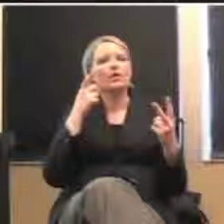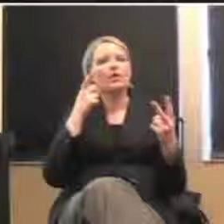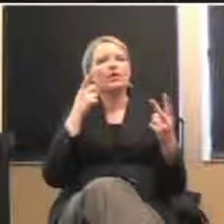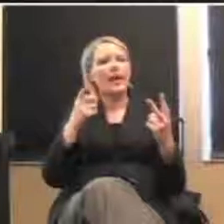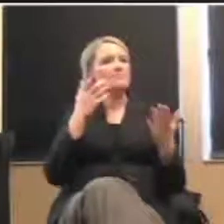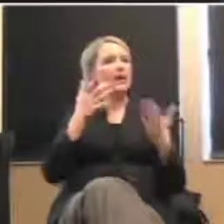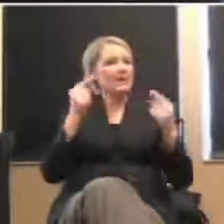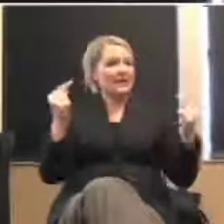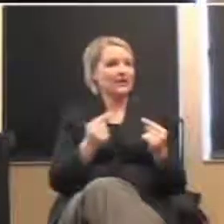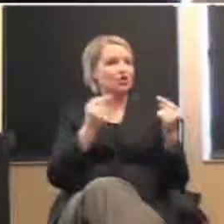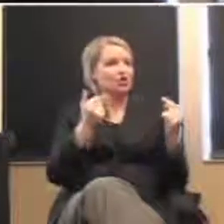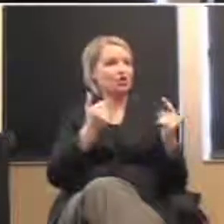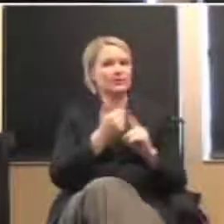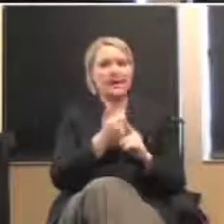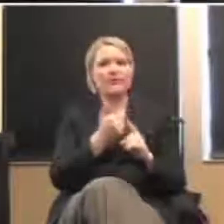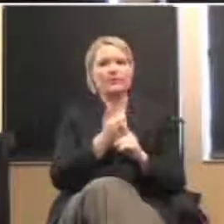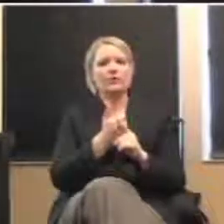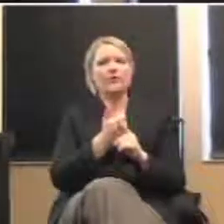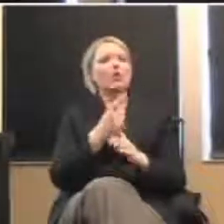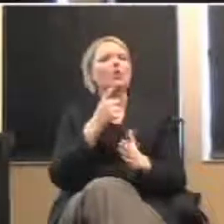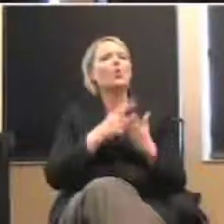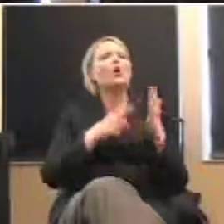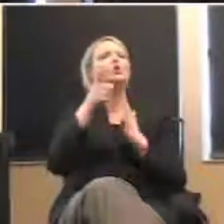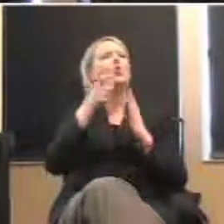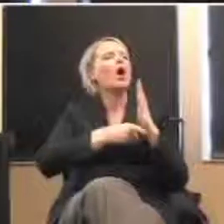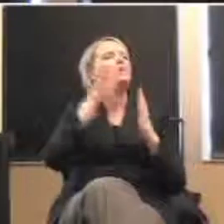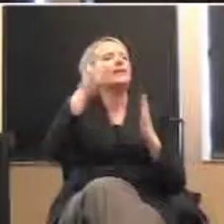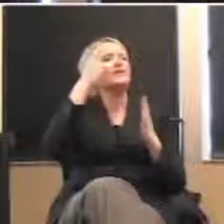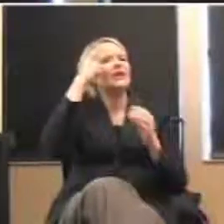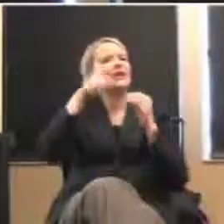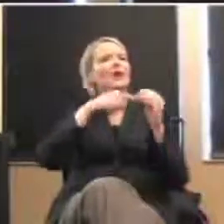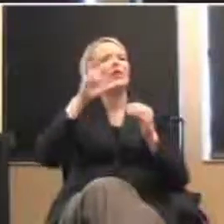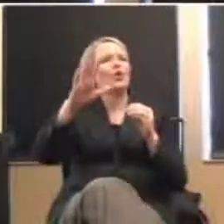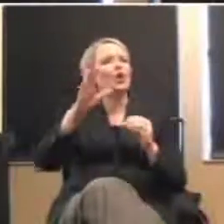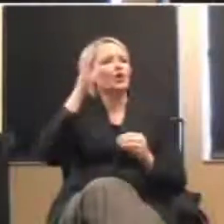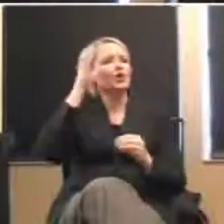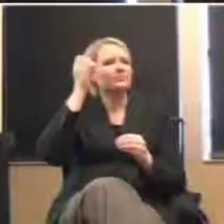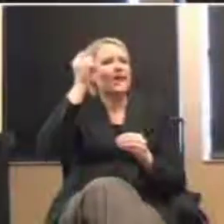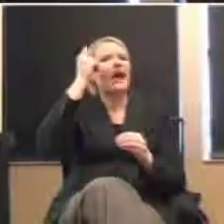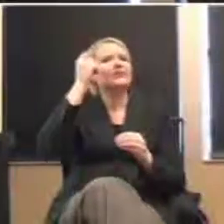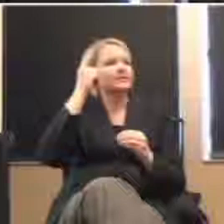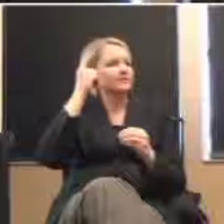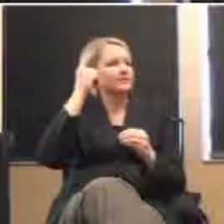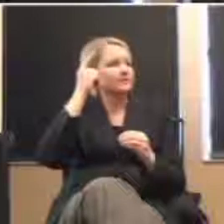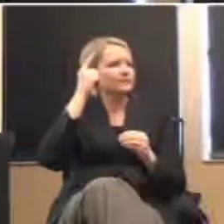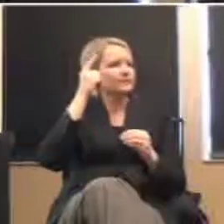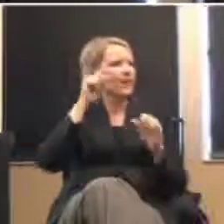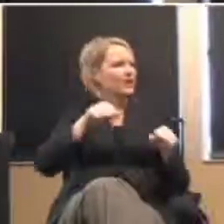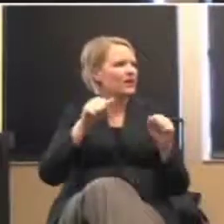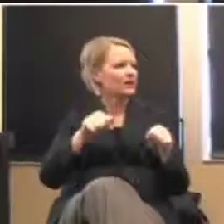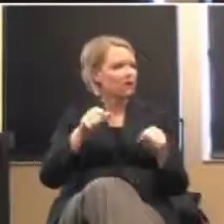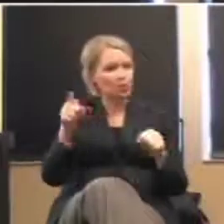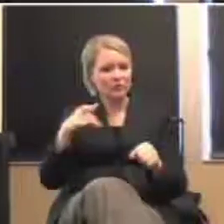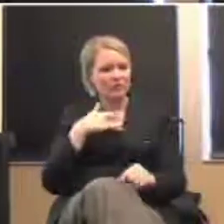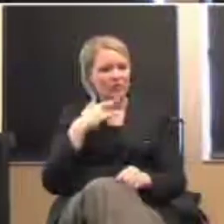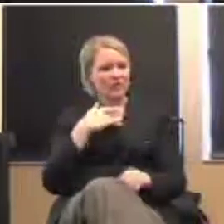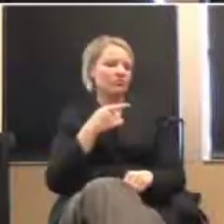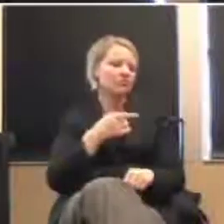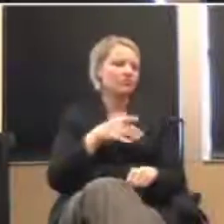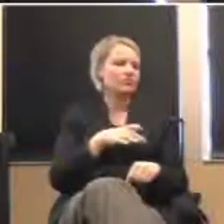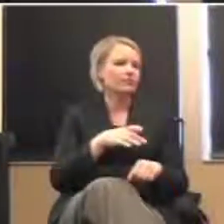self-injurious behavior, what do you automatically think about their cognitive abilities? That she's probably